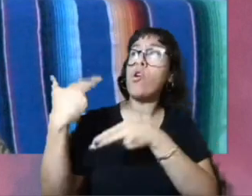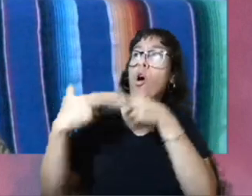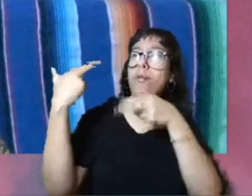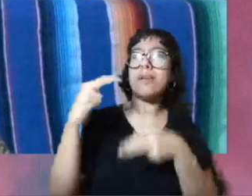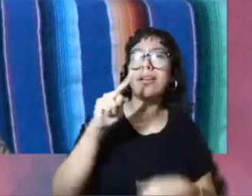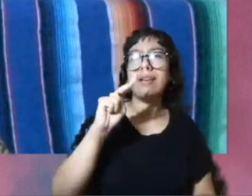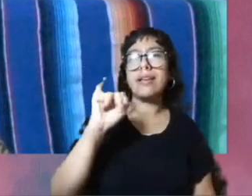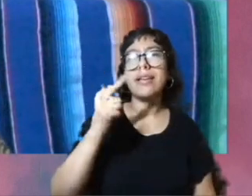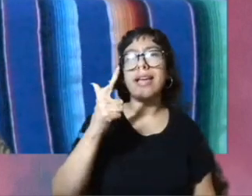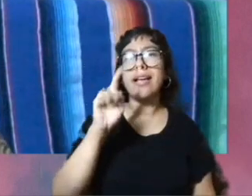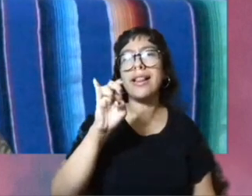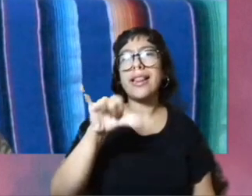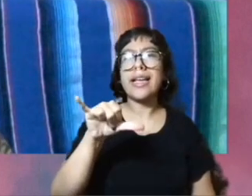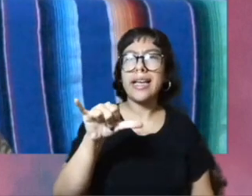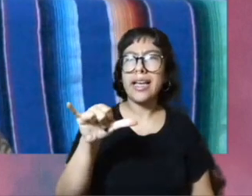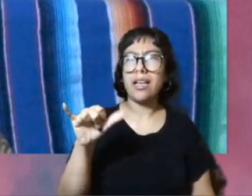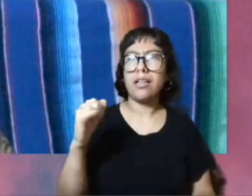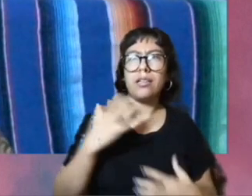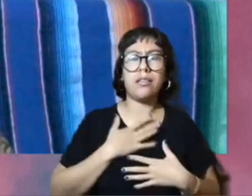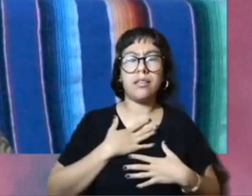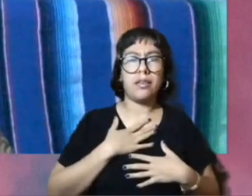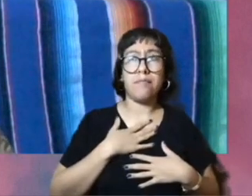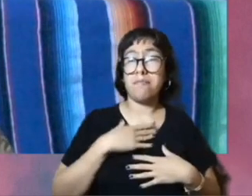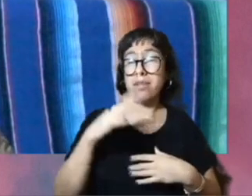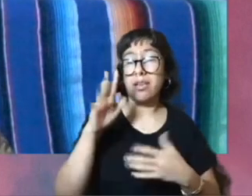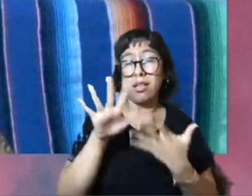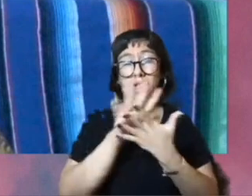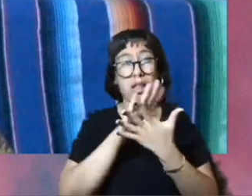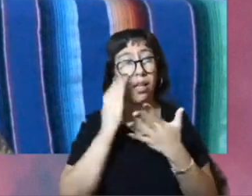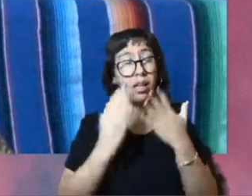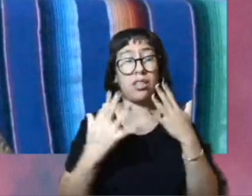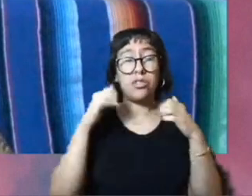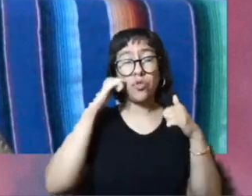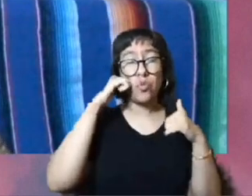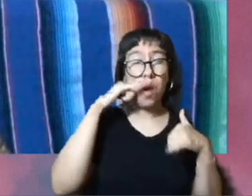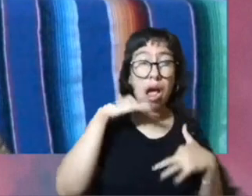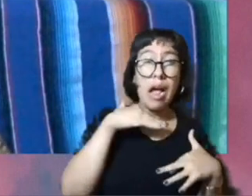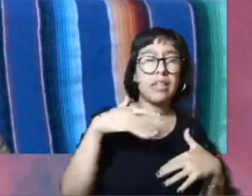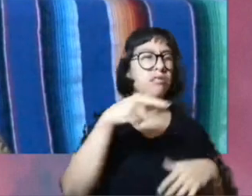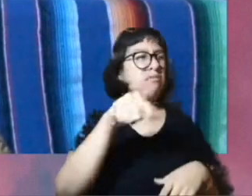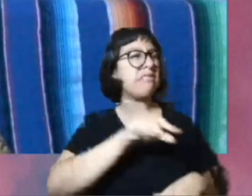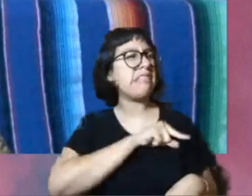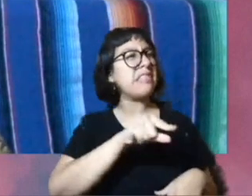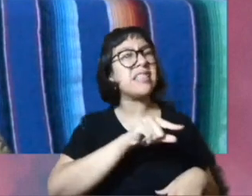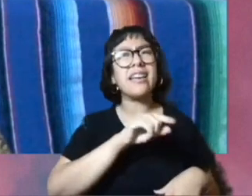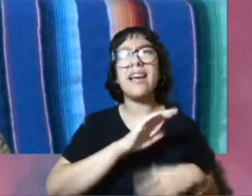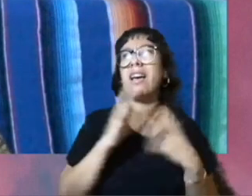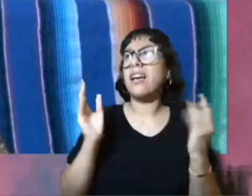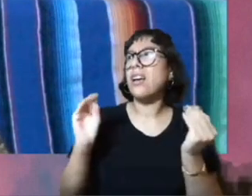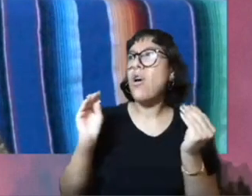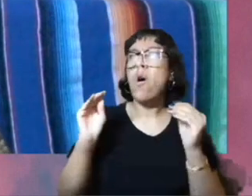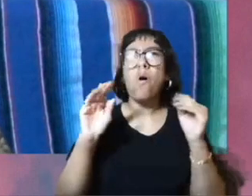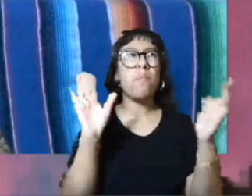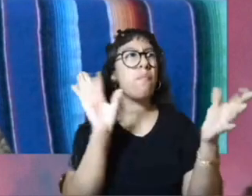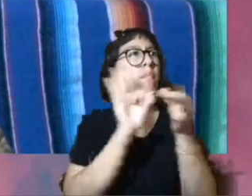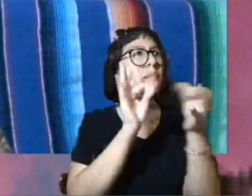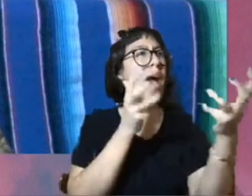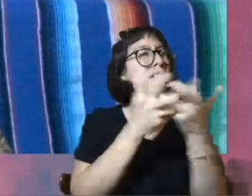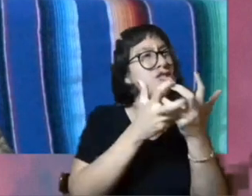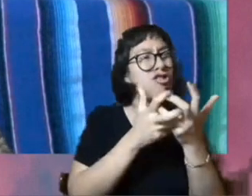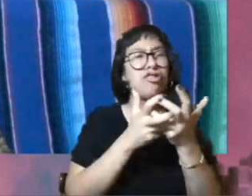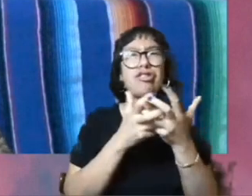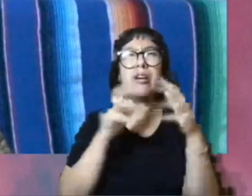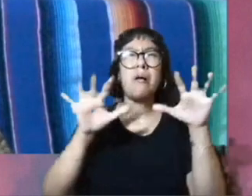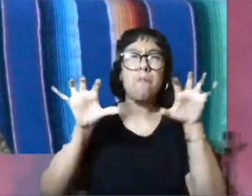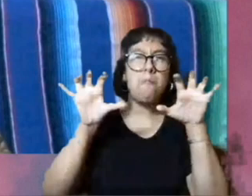kindling, see me gaslight drenched, name me guilty, never find the igniting match, monster made